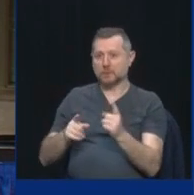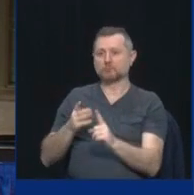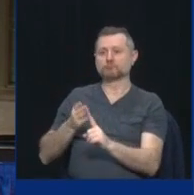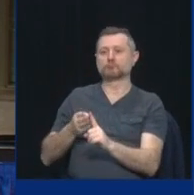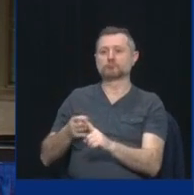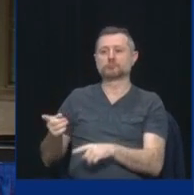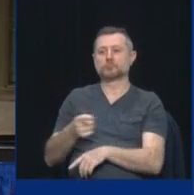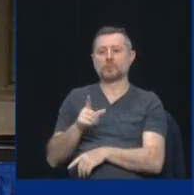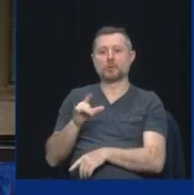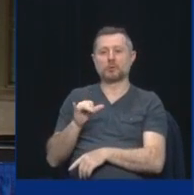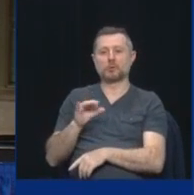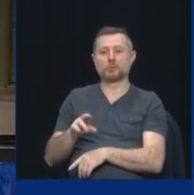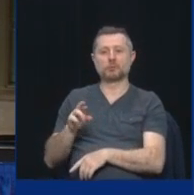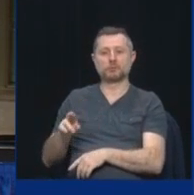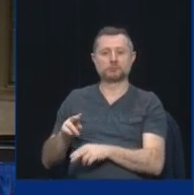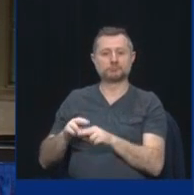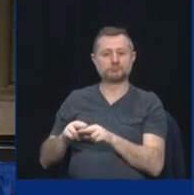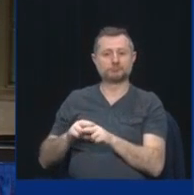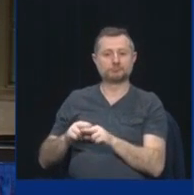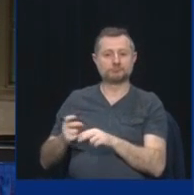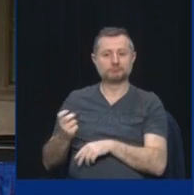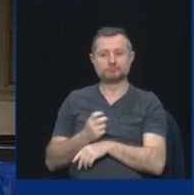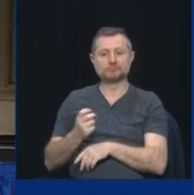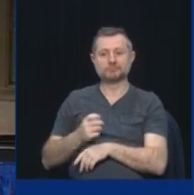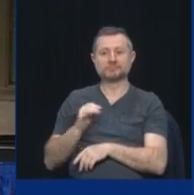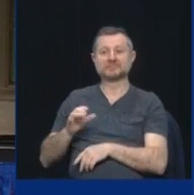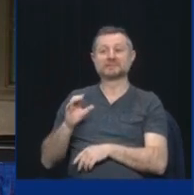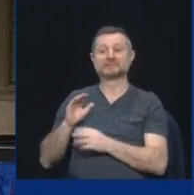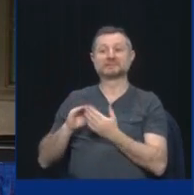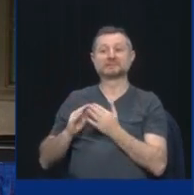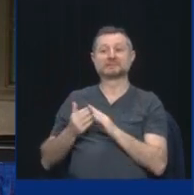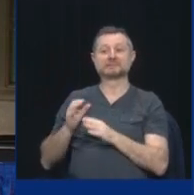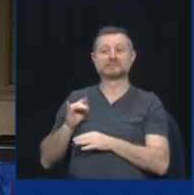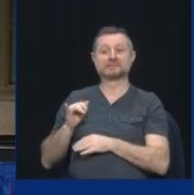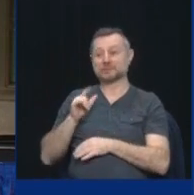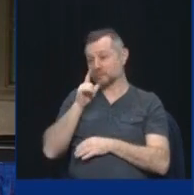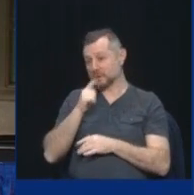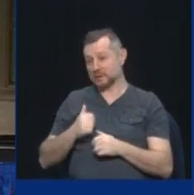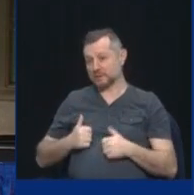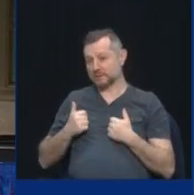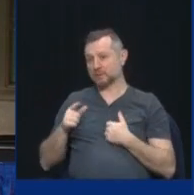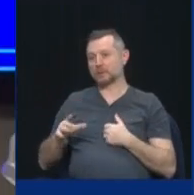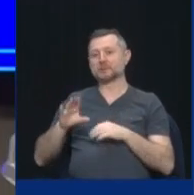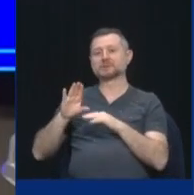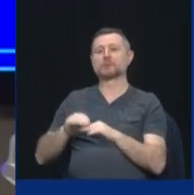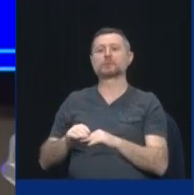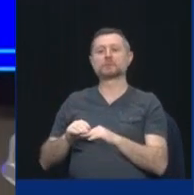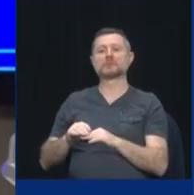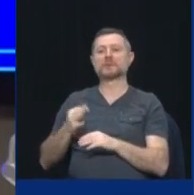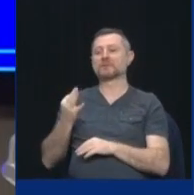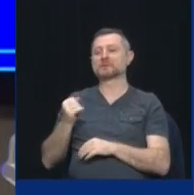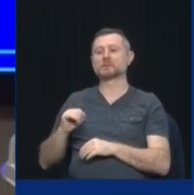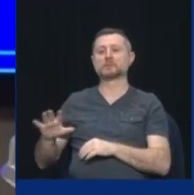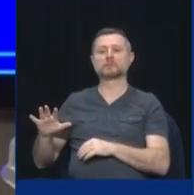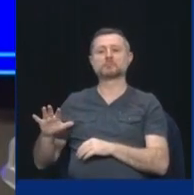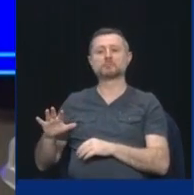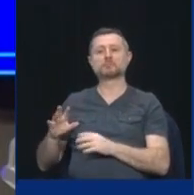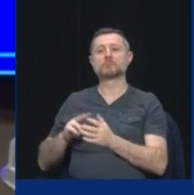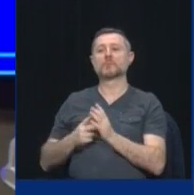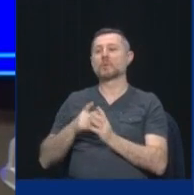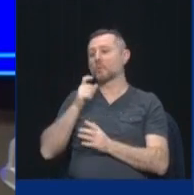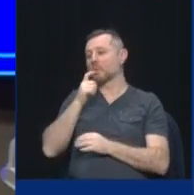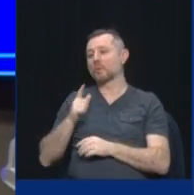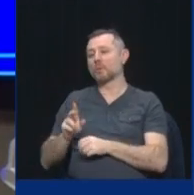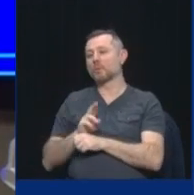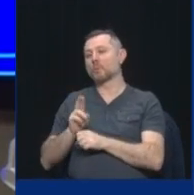more frequently, for city residents to get discounts on the weekend, and especially for folks who are using the Atlantic branch to come through that, which